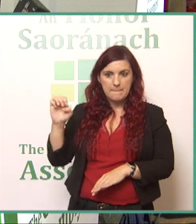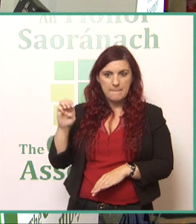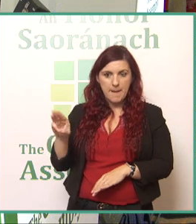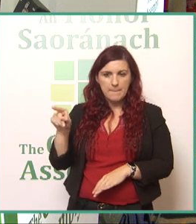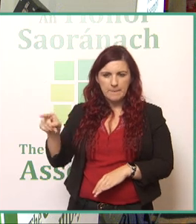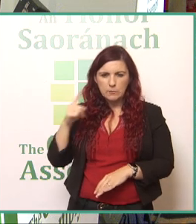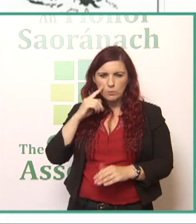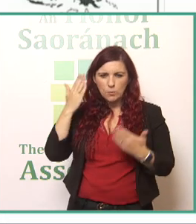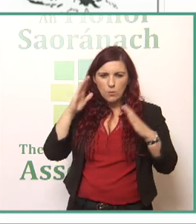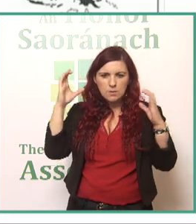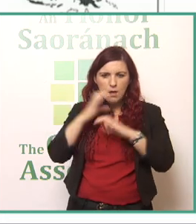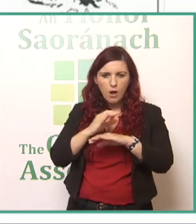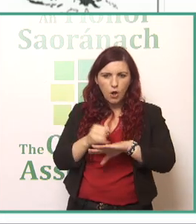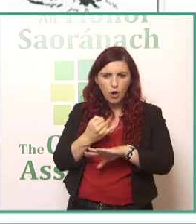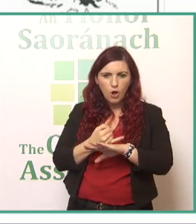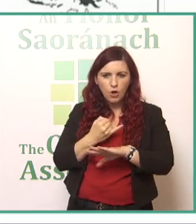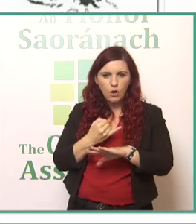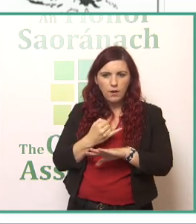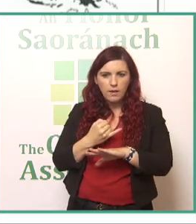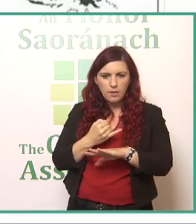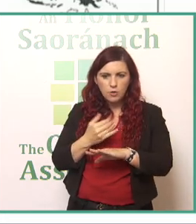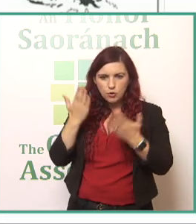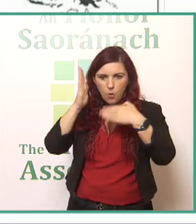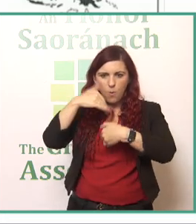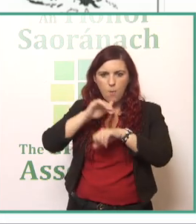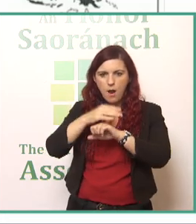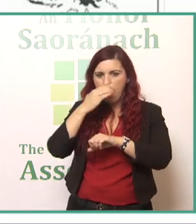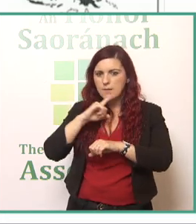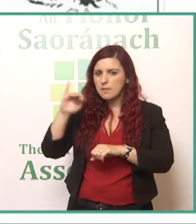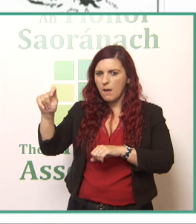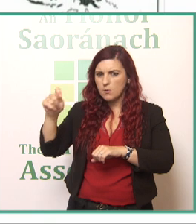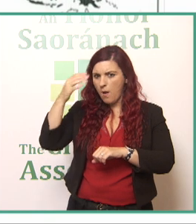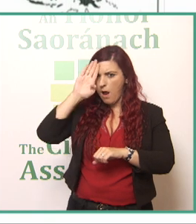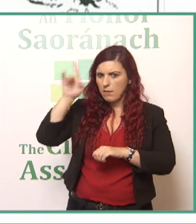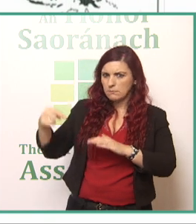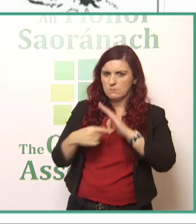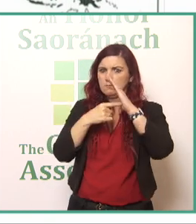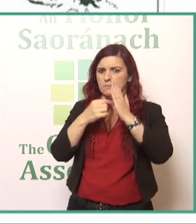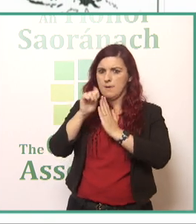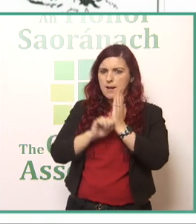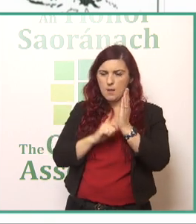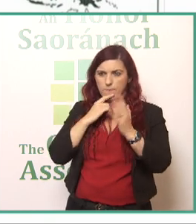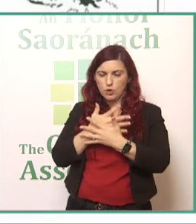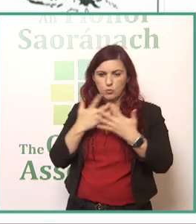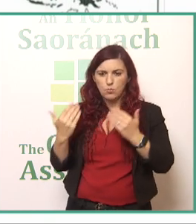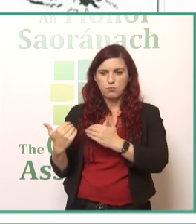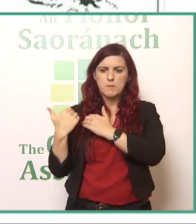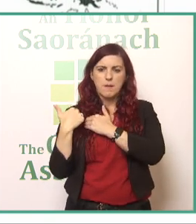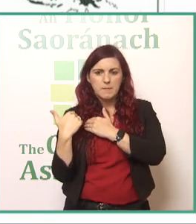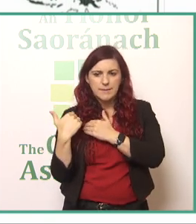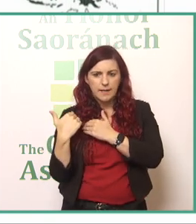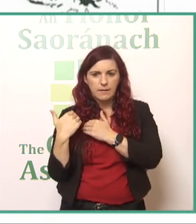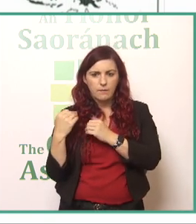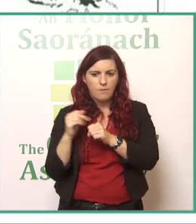darker colours here in this global map show the hotspots. So Ireland is really up there. You know, we have a huge responsibility in terms